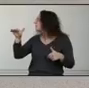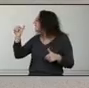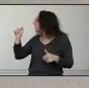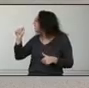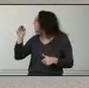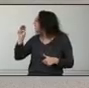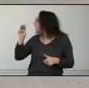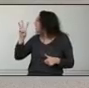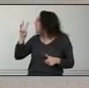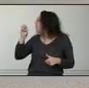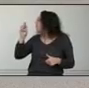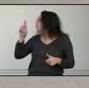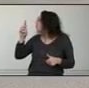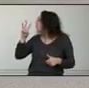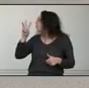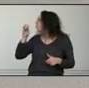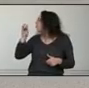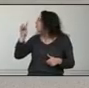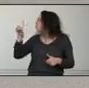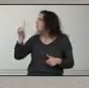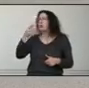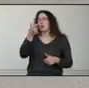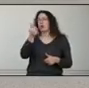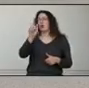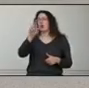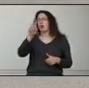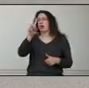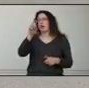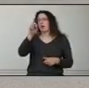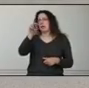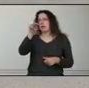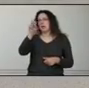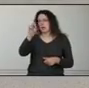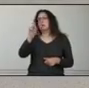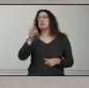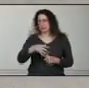Amberwood? Amberwood Gardens, yeah. Okay.